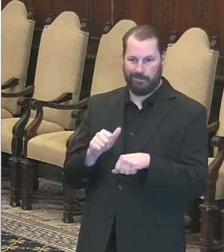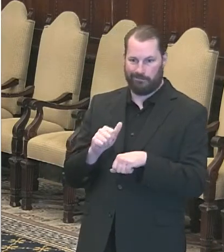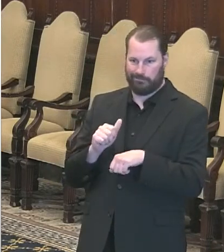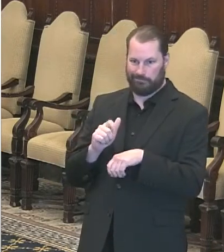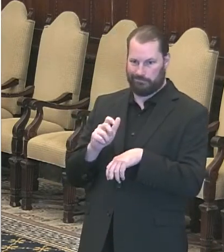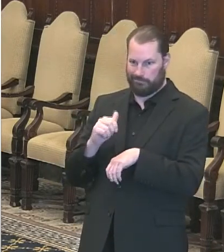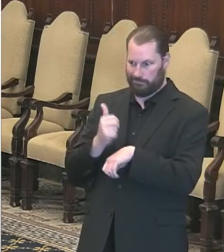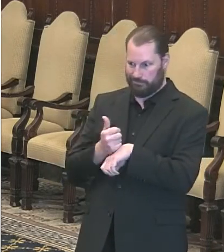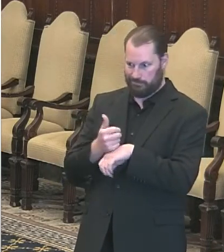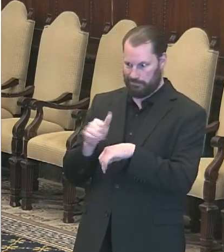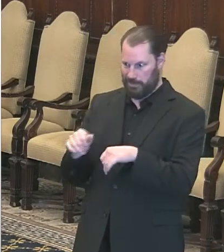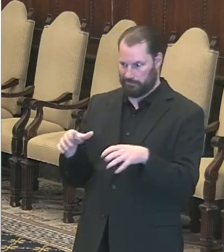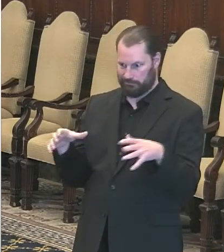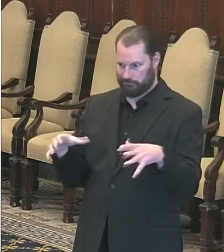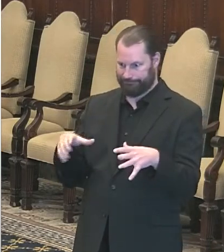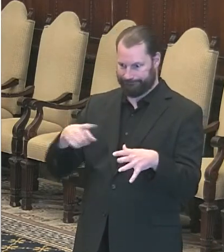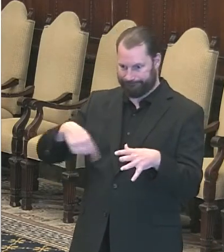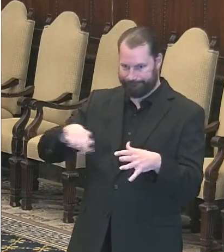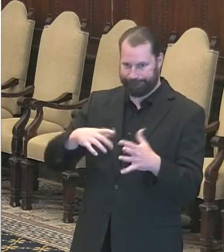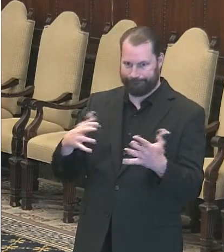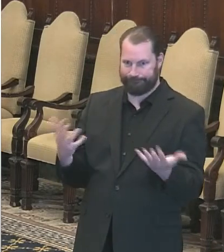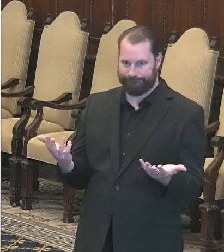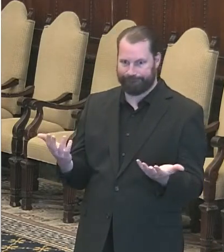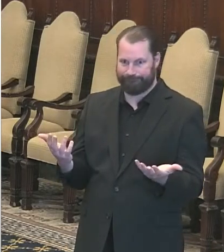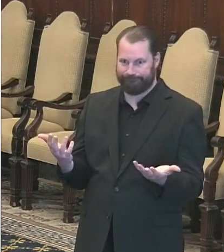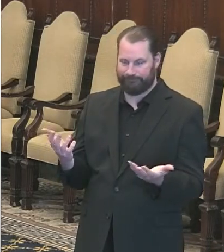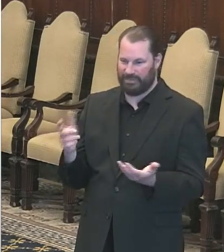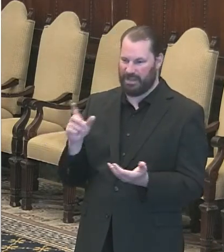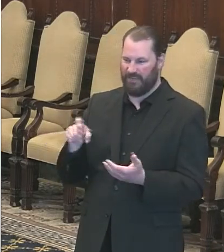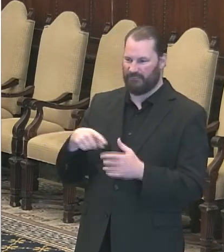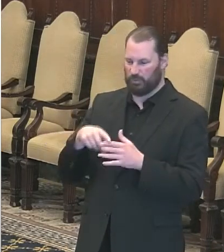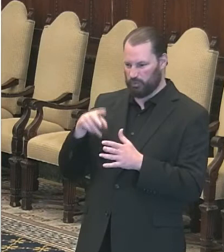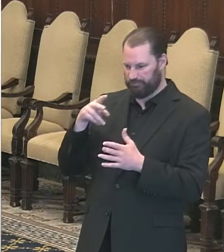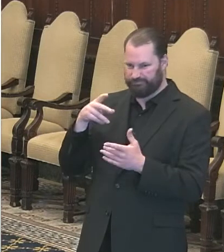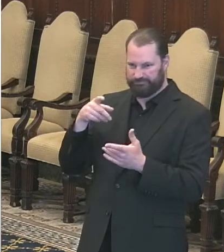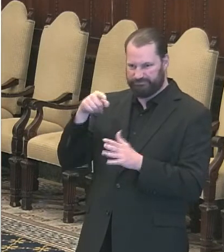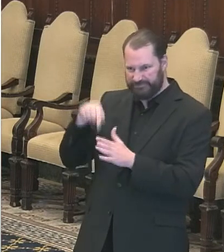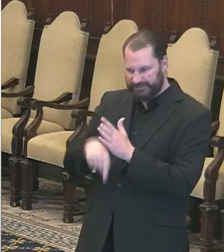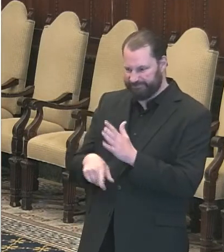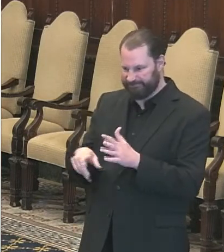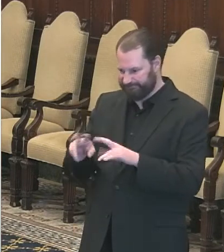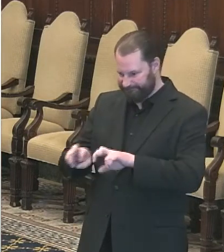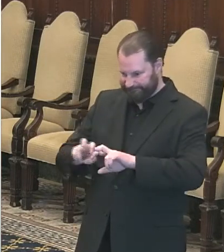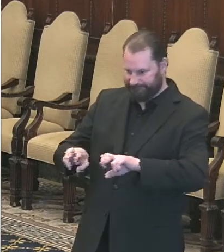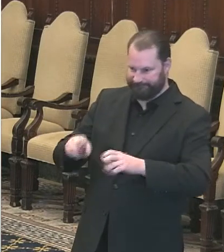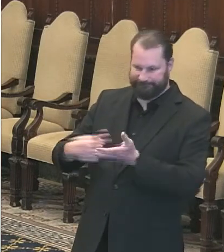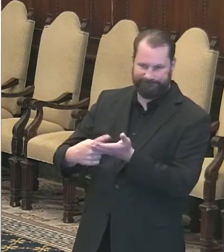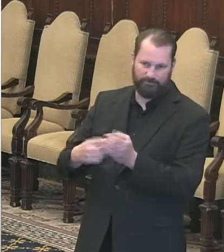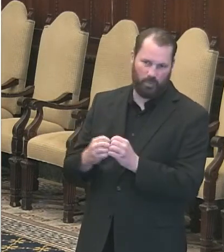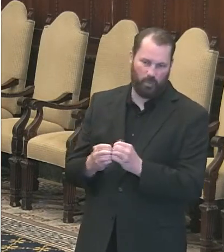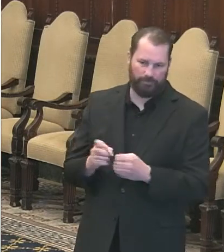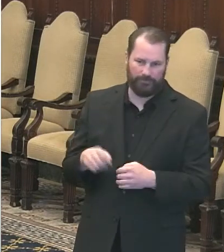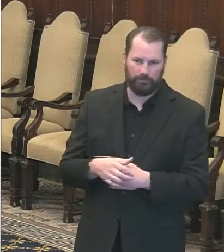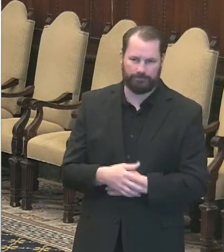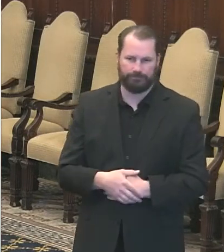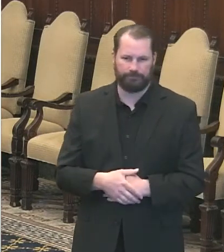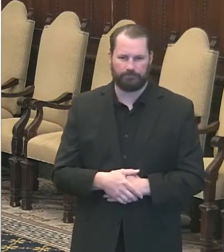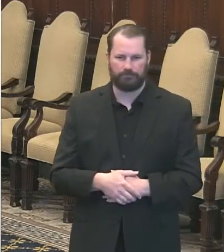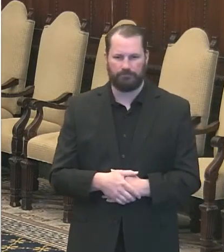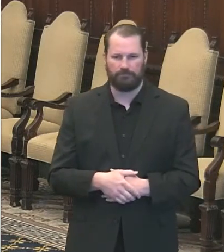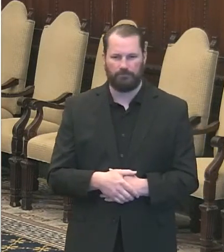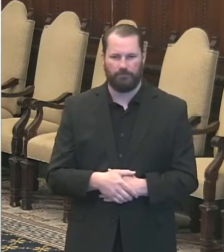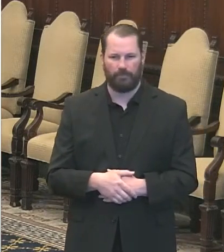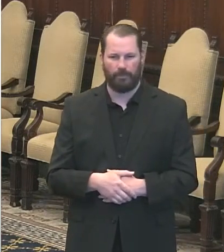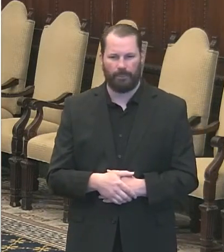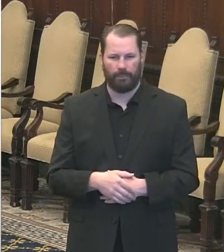We'll just have to see as we talk more about it. Okay, thanks. And then I just wanted to say if Welcome America is going to provide